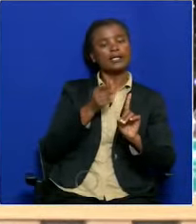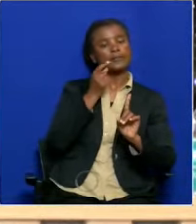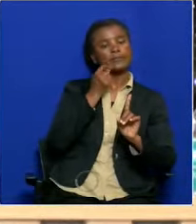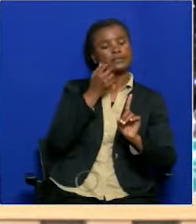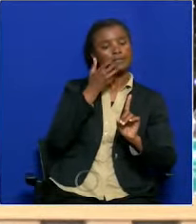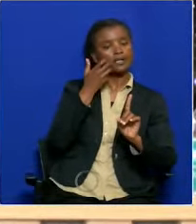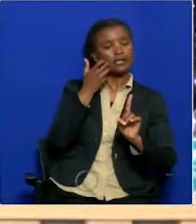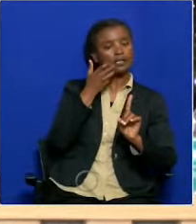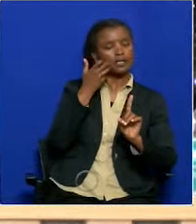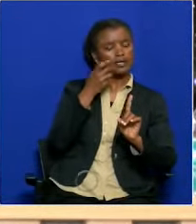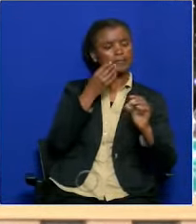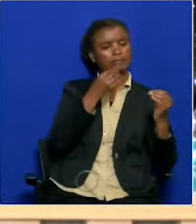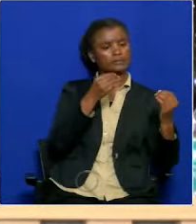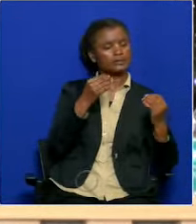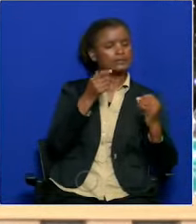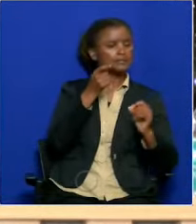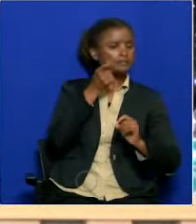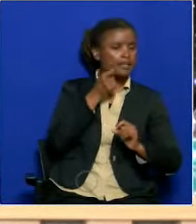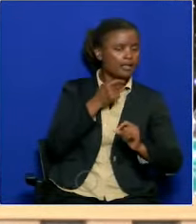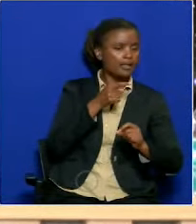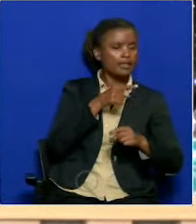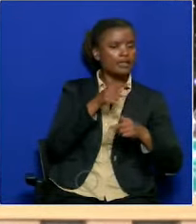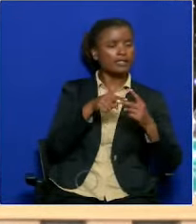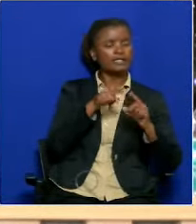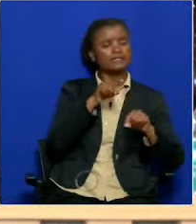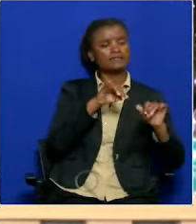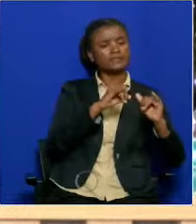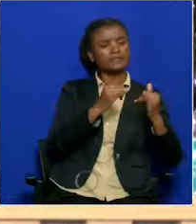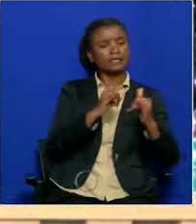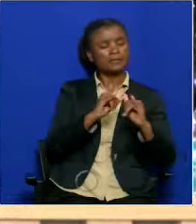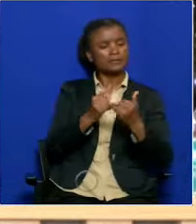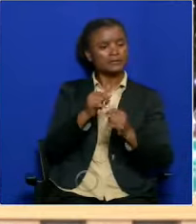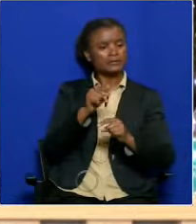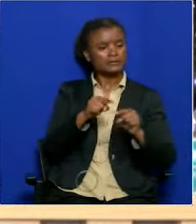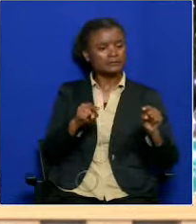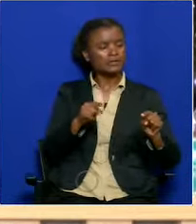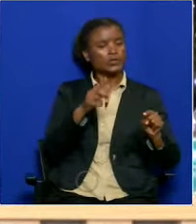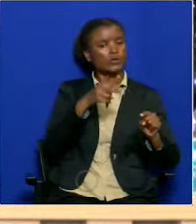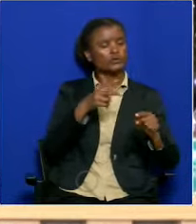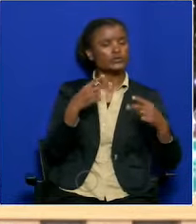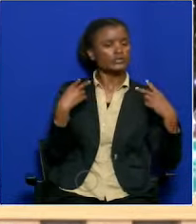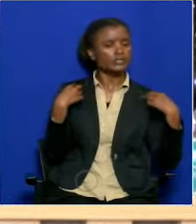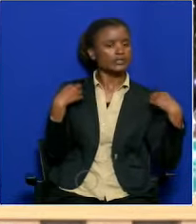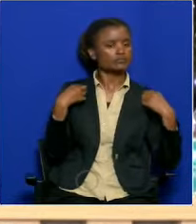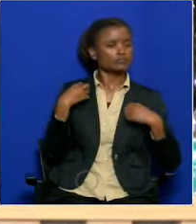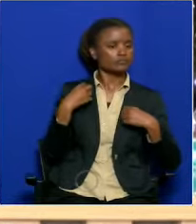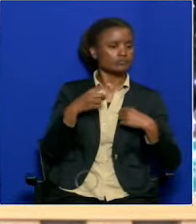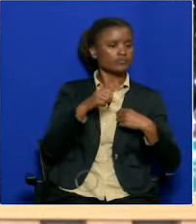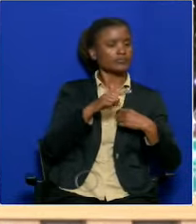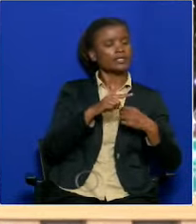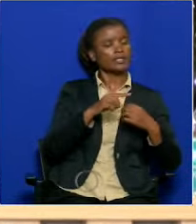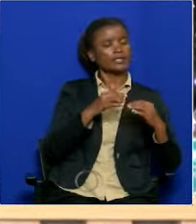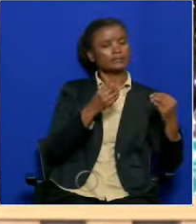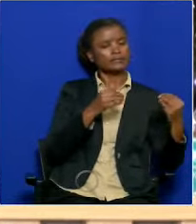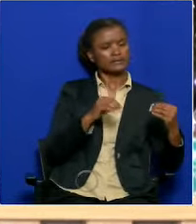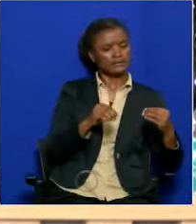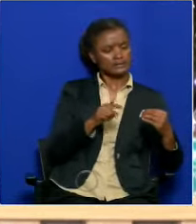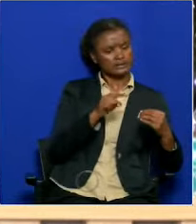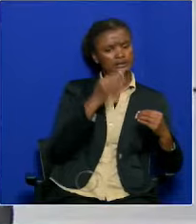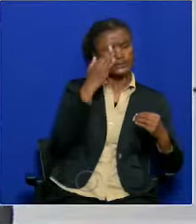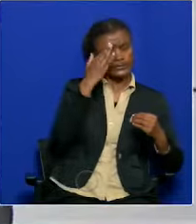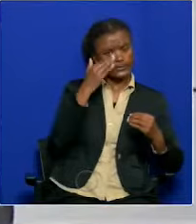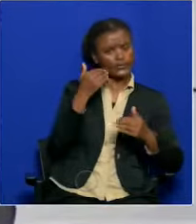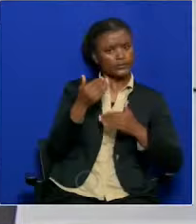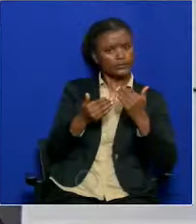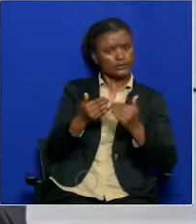entities, roots in security industry? One would imagine that he's familiar with the process of opening a case.